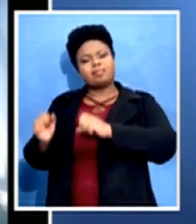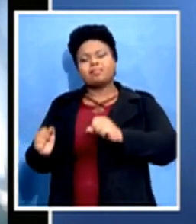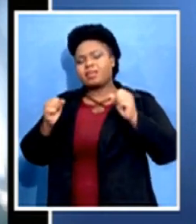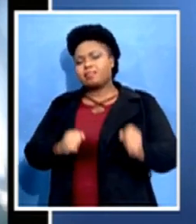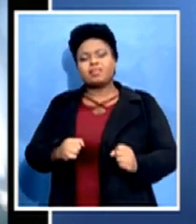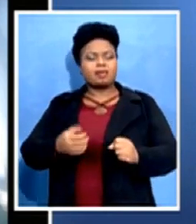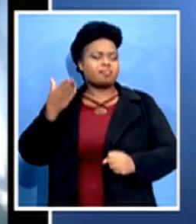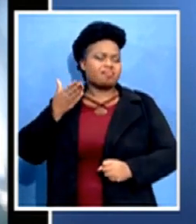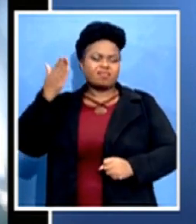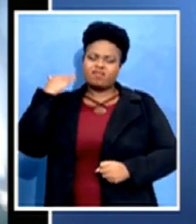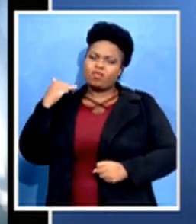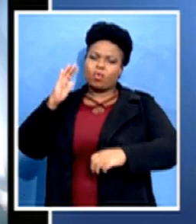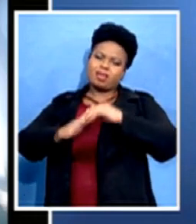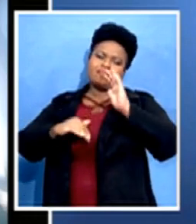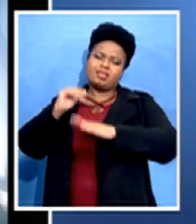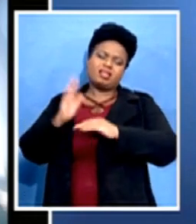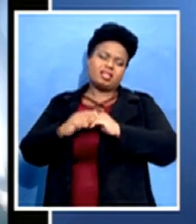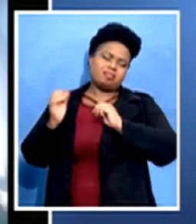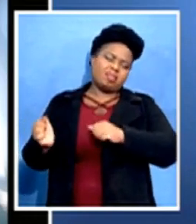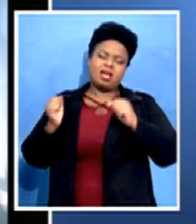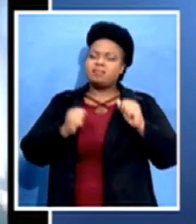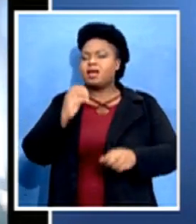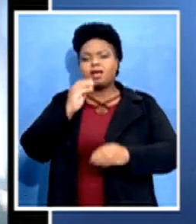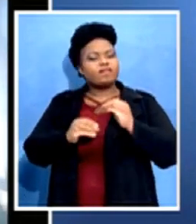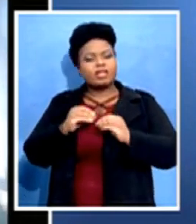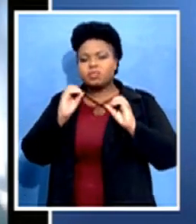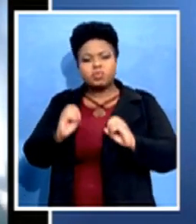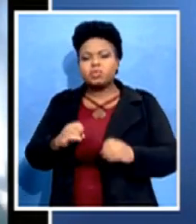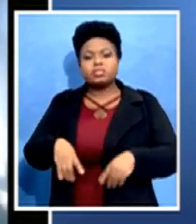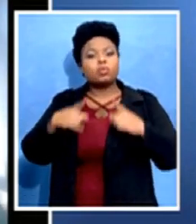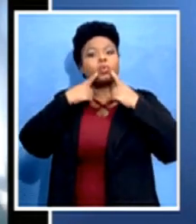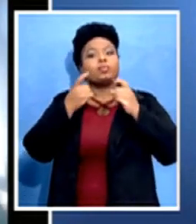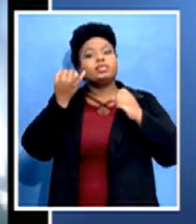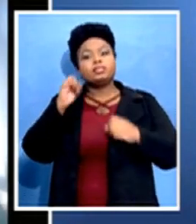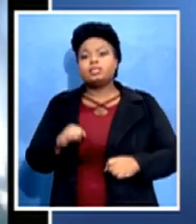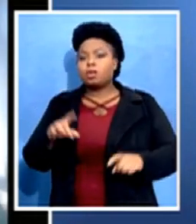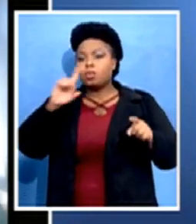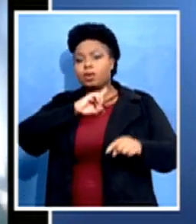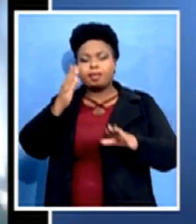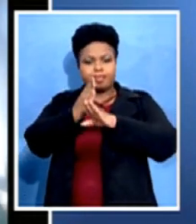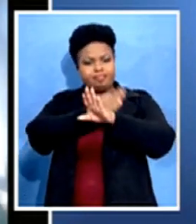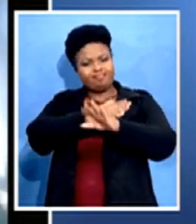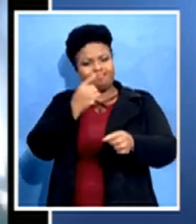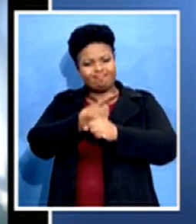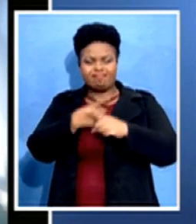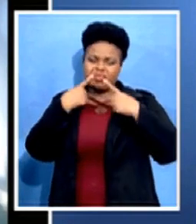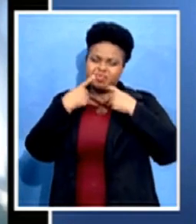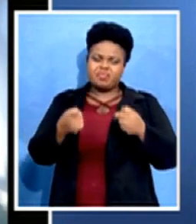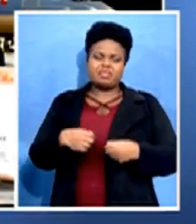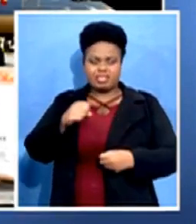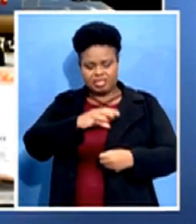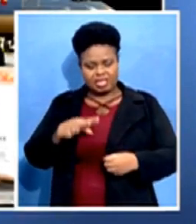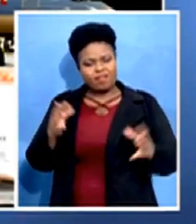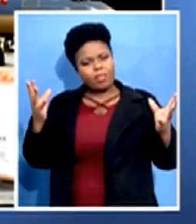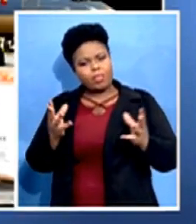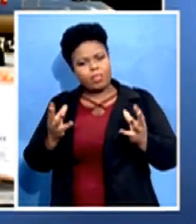pandemic. We are still complaining, even before the pandemic. We were still complaining about gross shortage of staff. We were complaining about gross